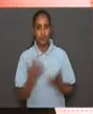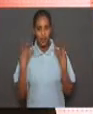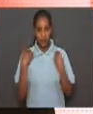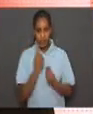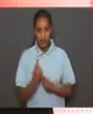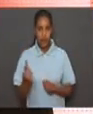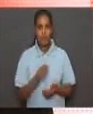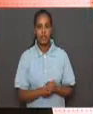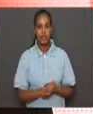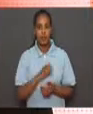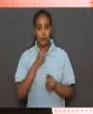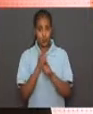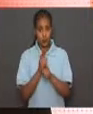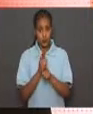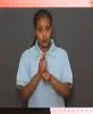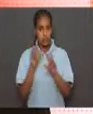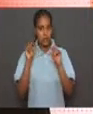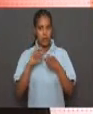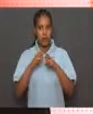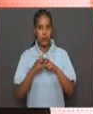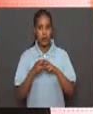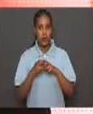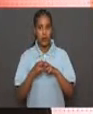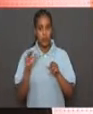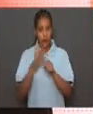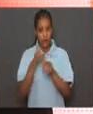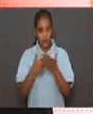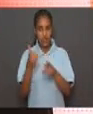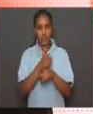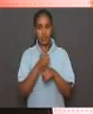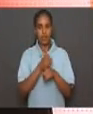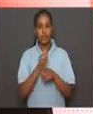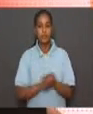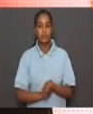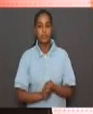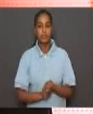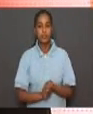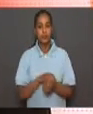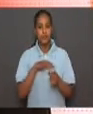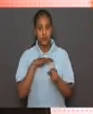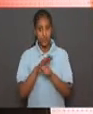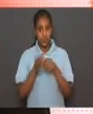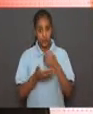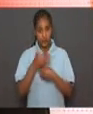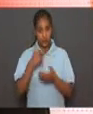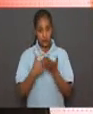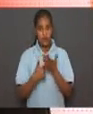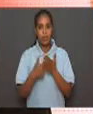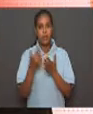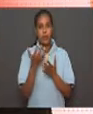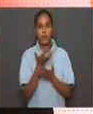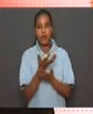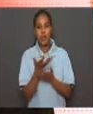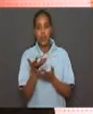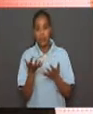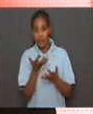Hello, everyone. I'm sure you had no problem completing this activity as we just covered this material in